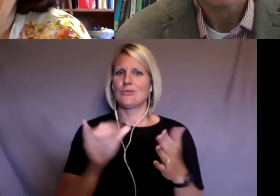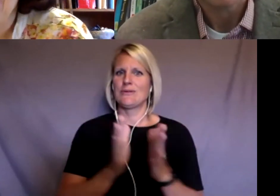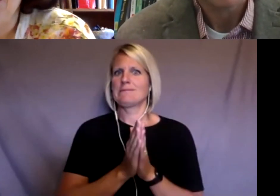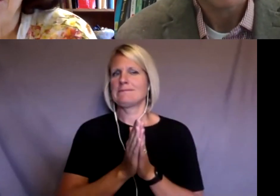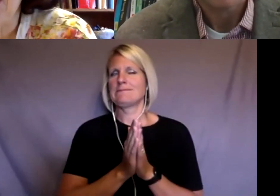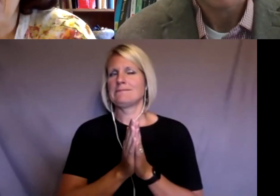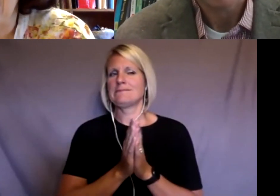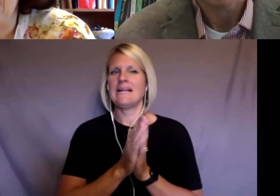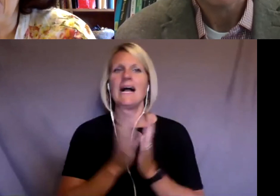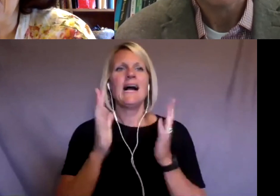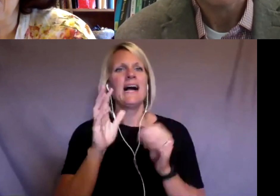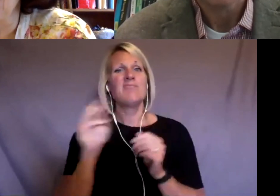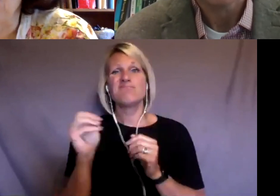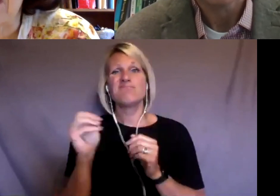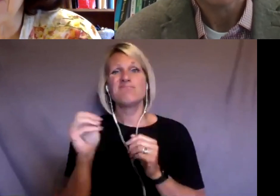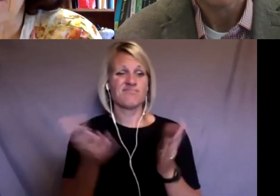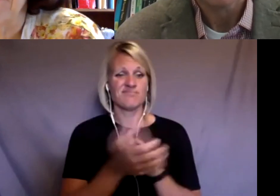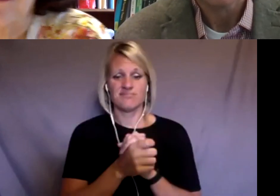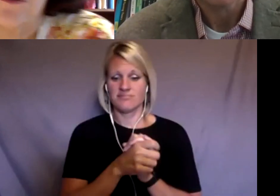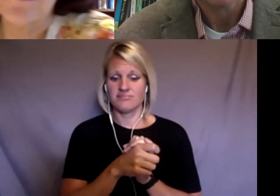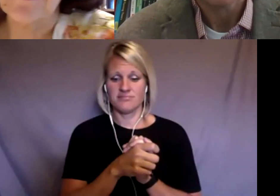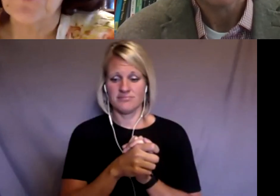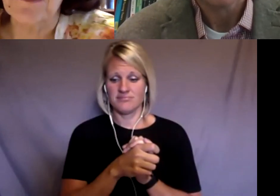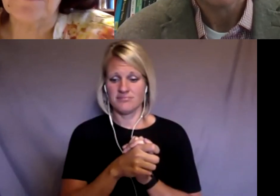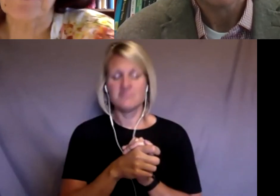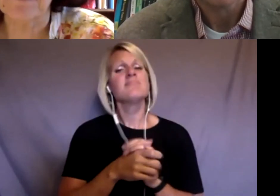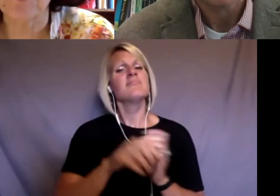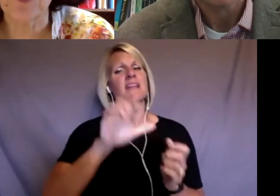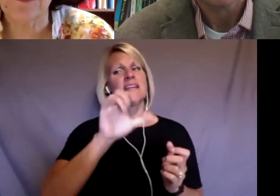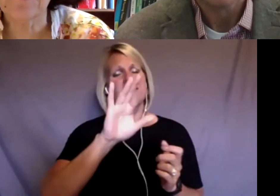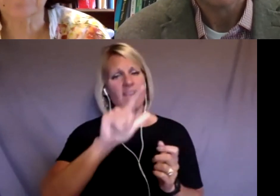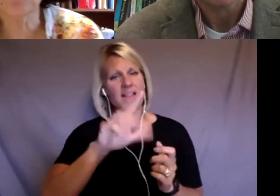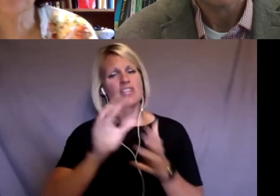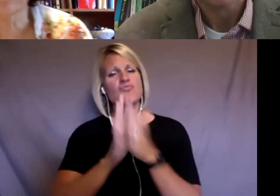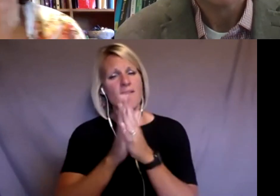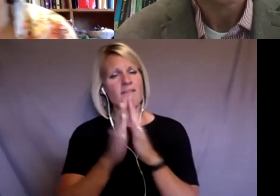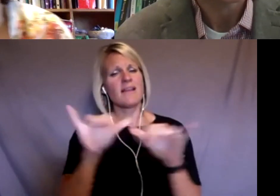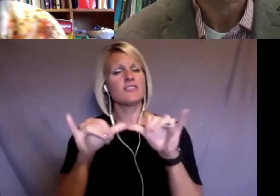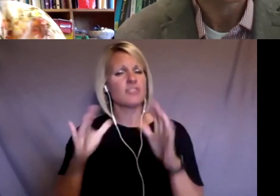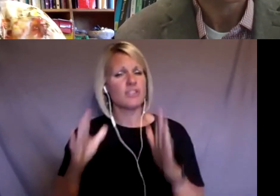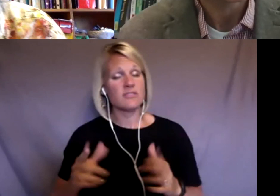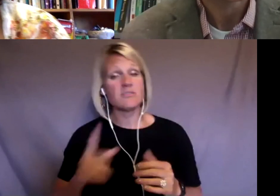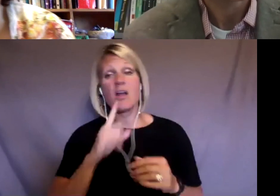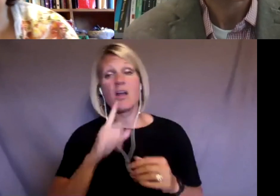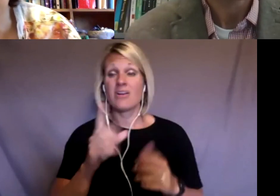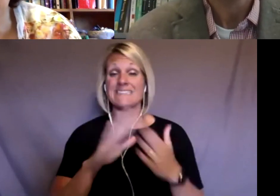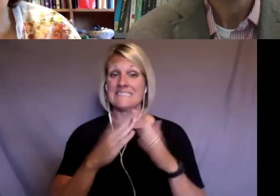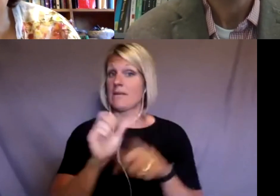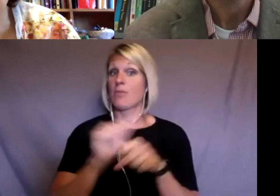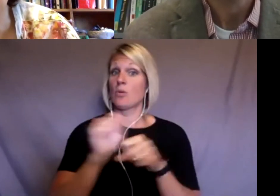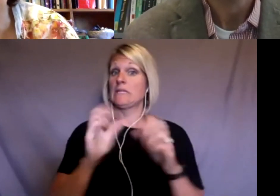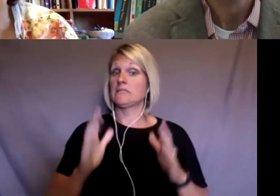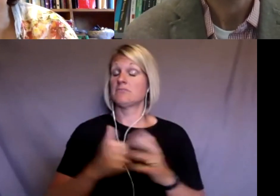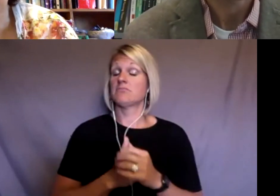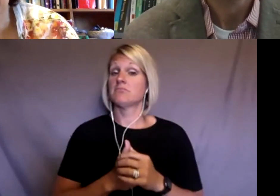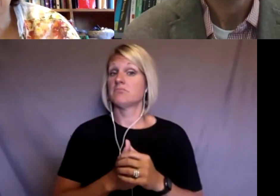I think that, civil and traffic engineers are municipal employees, usually of transportation departments. And I